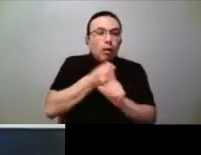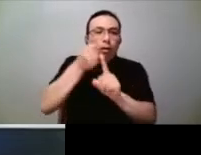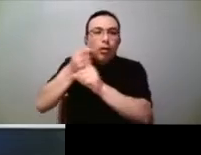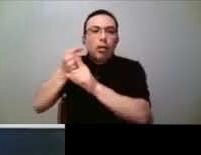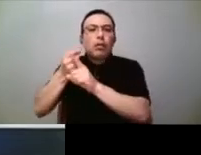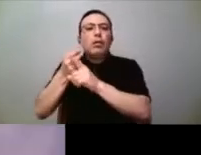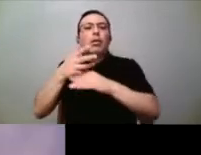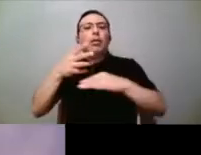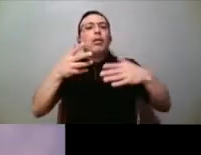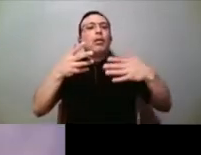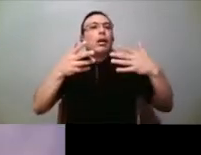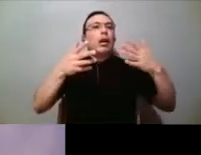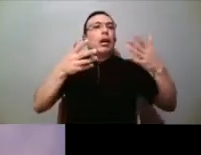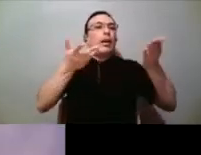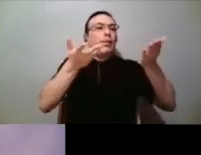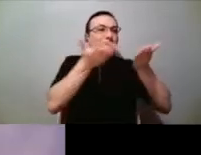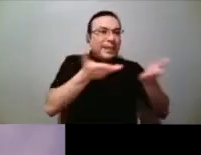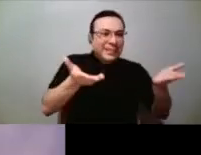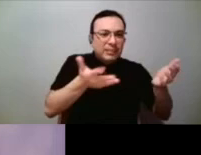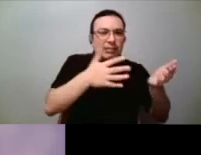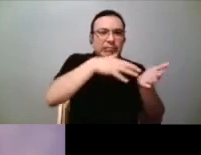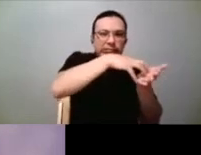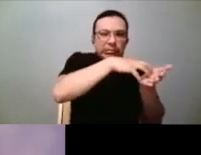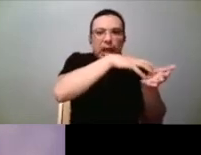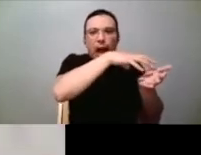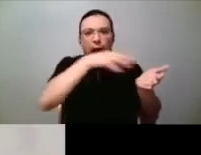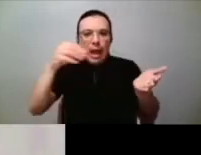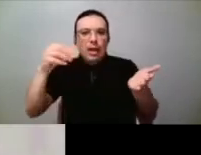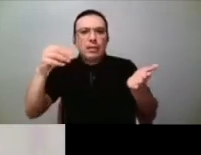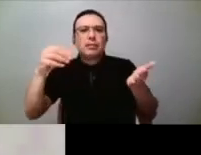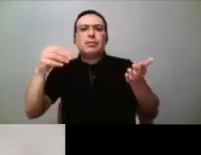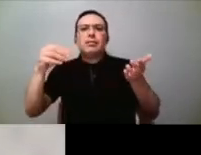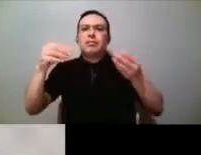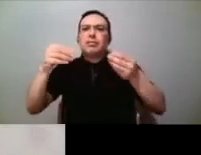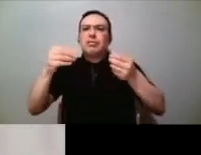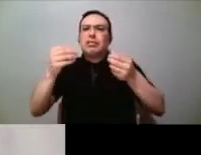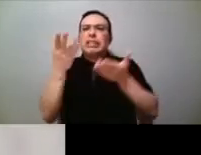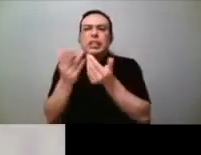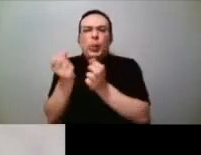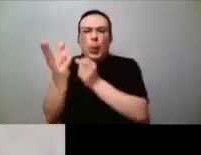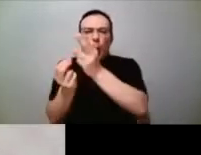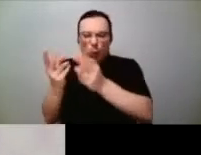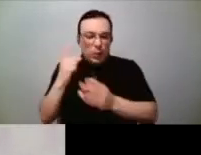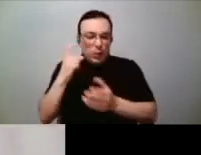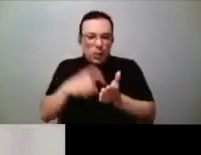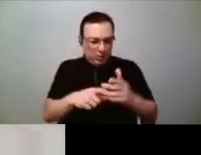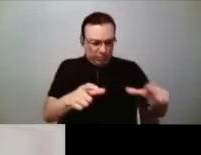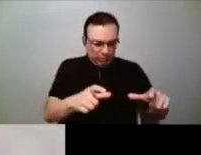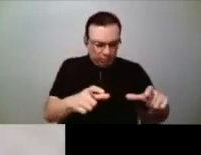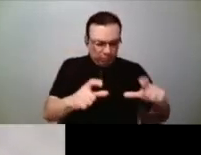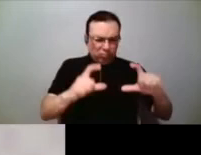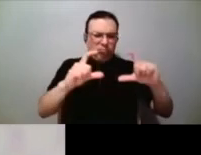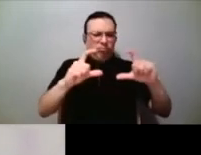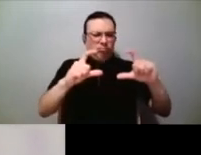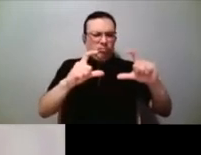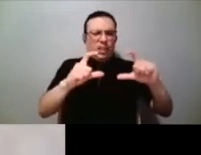disposability and something alchemical happens. It was as if the sight repelled the images, but are perceptible